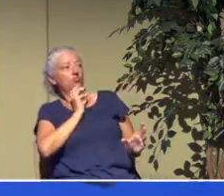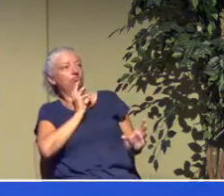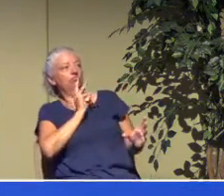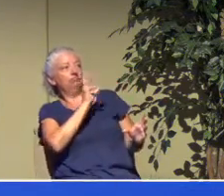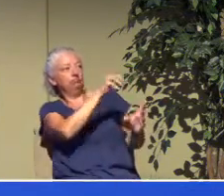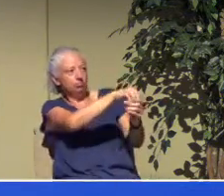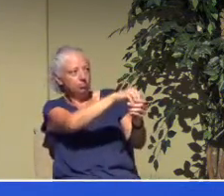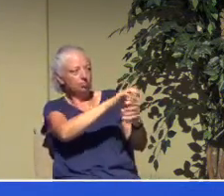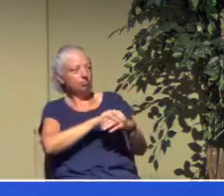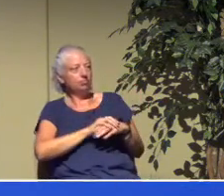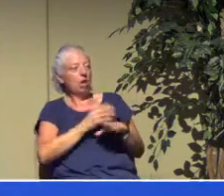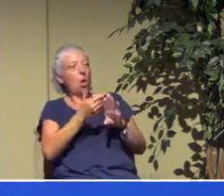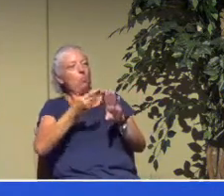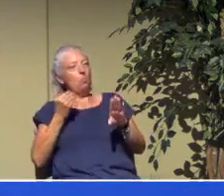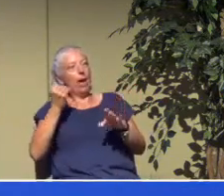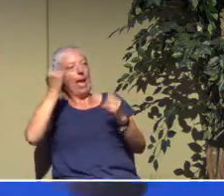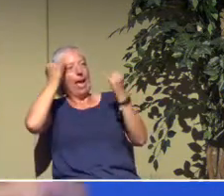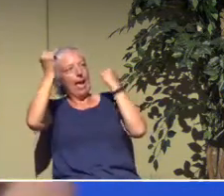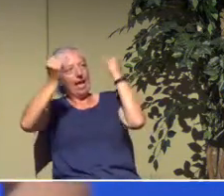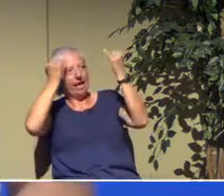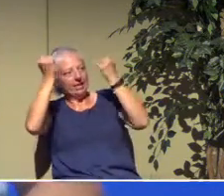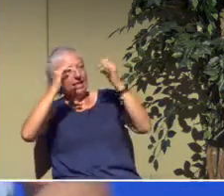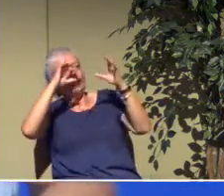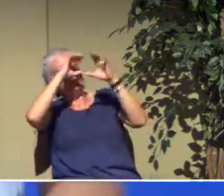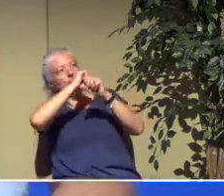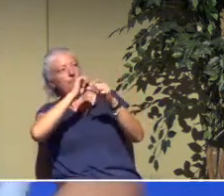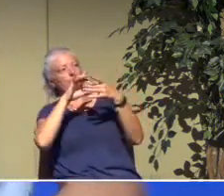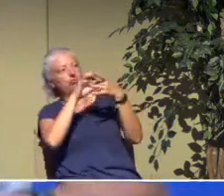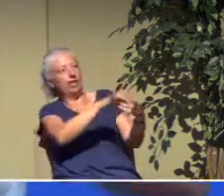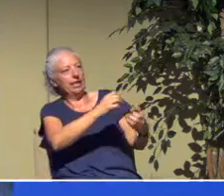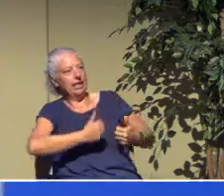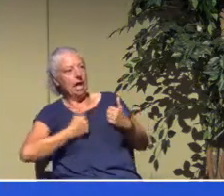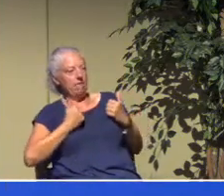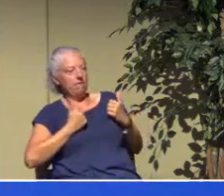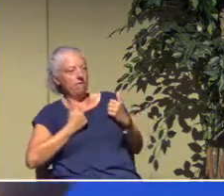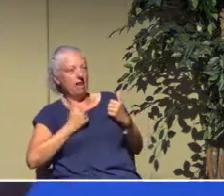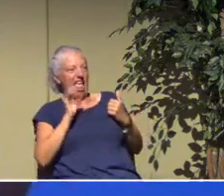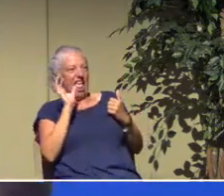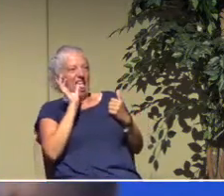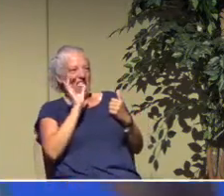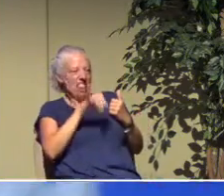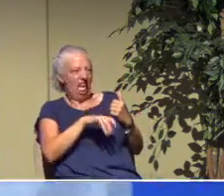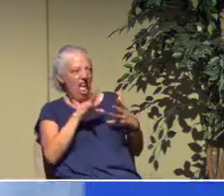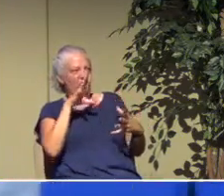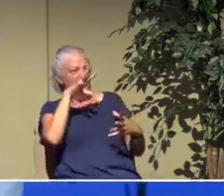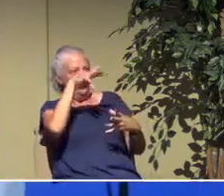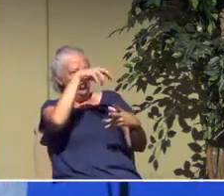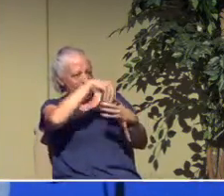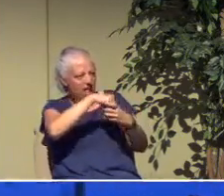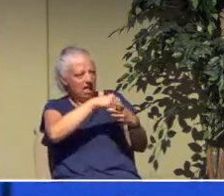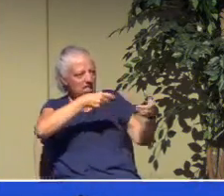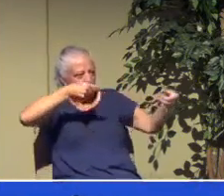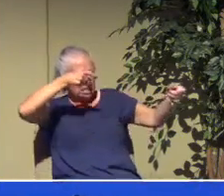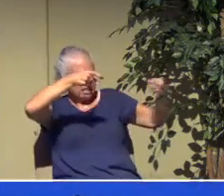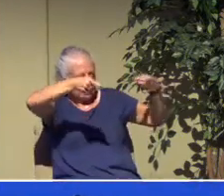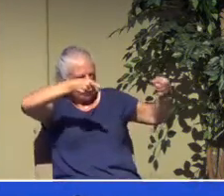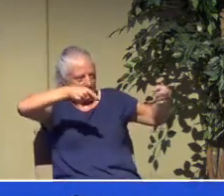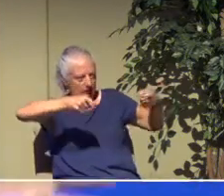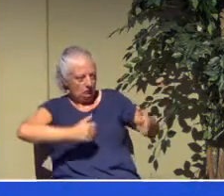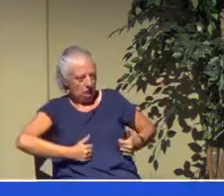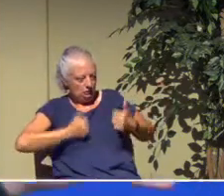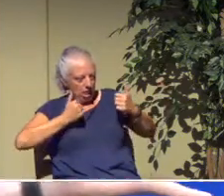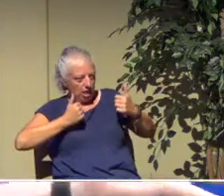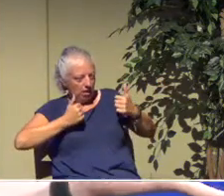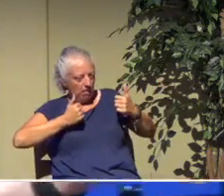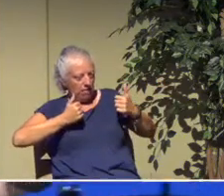the presuppositions or the assumptions we have about life, all of the things that go into dealing with the stuff of life,